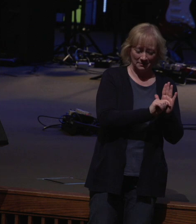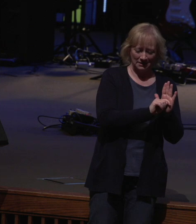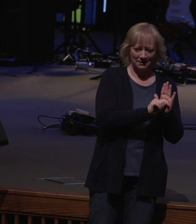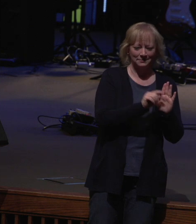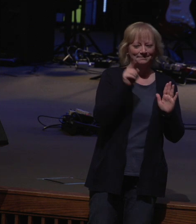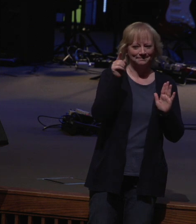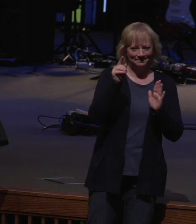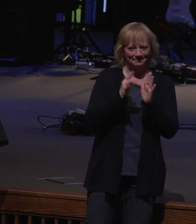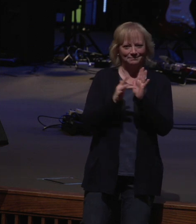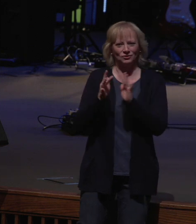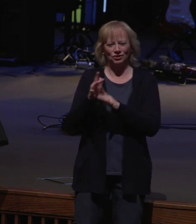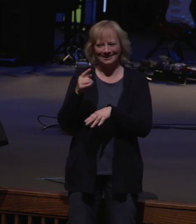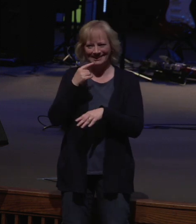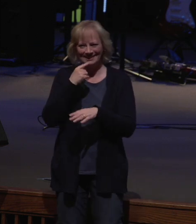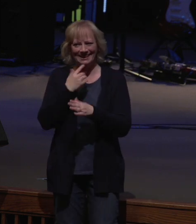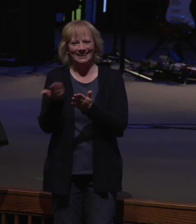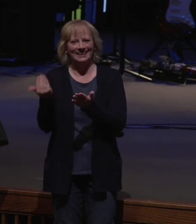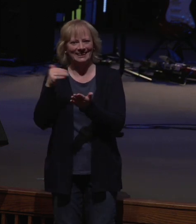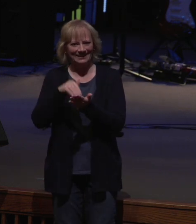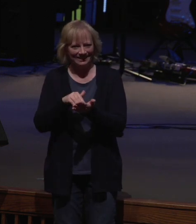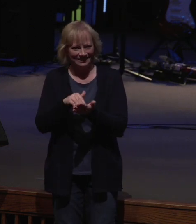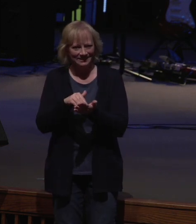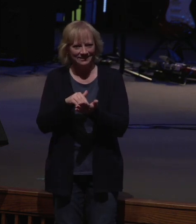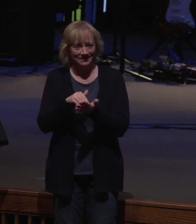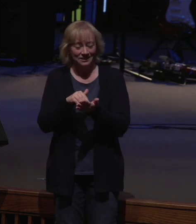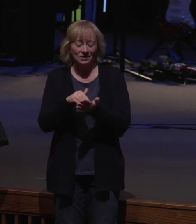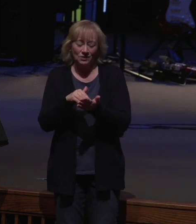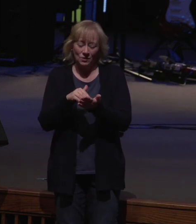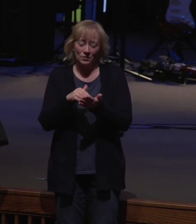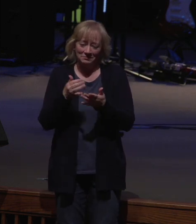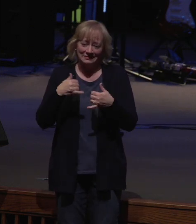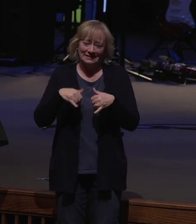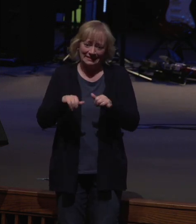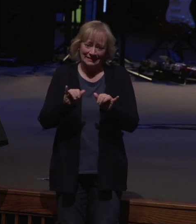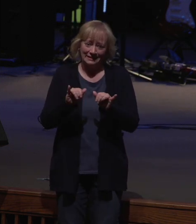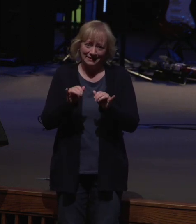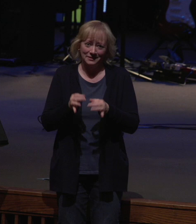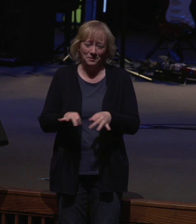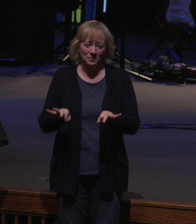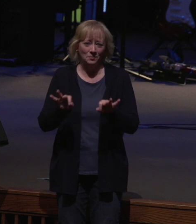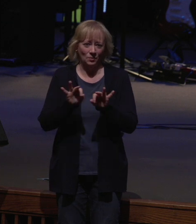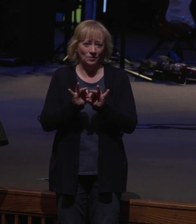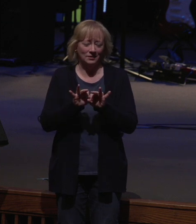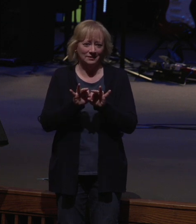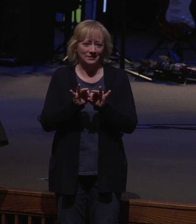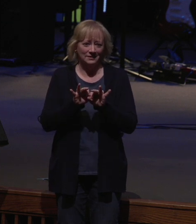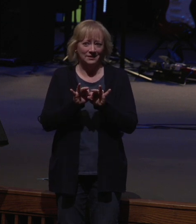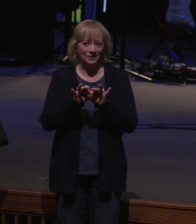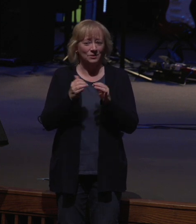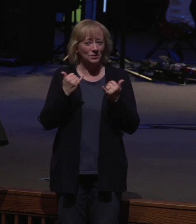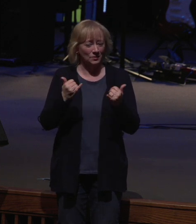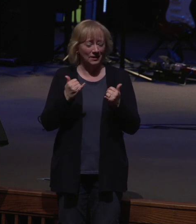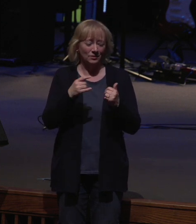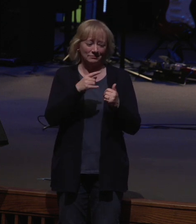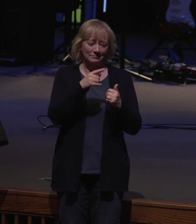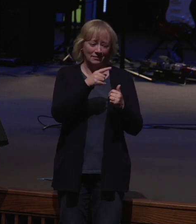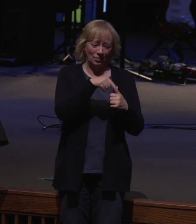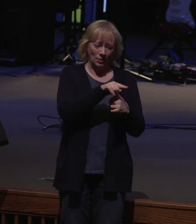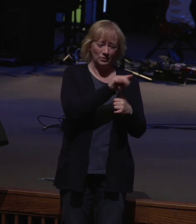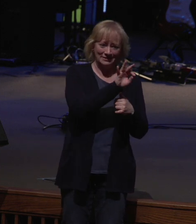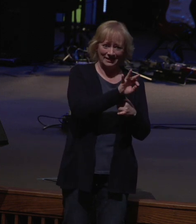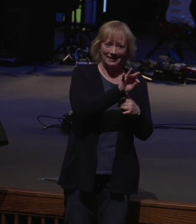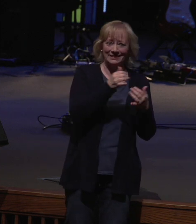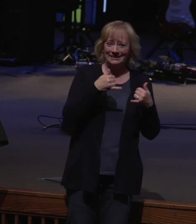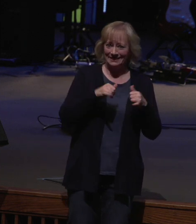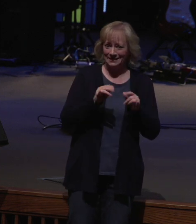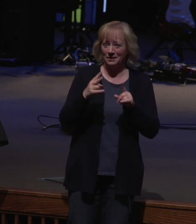by Jesus. So they're binding. They become binding for us. It's safe